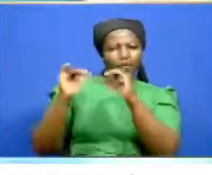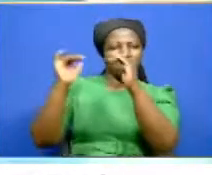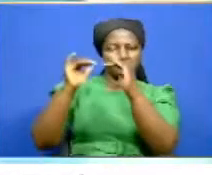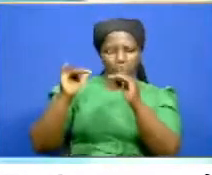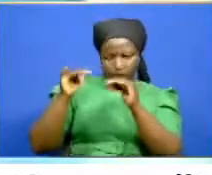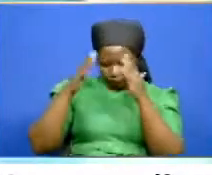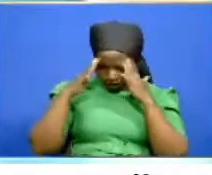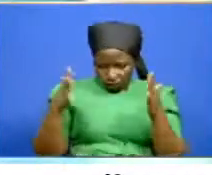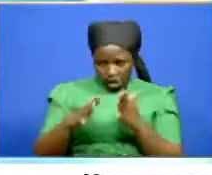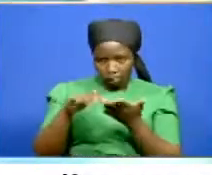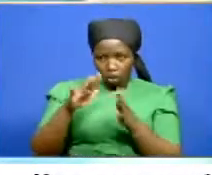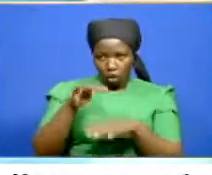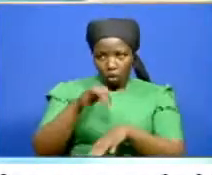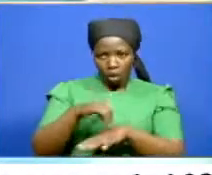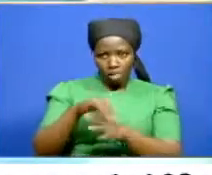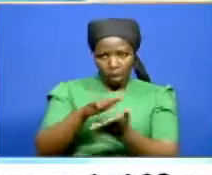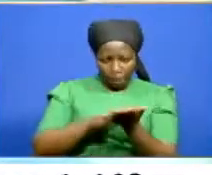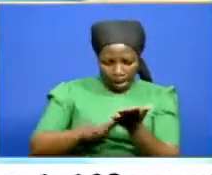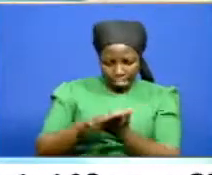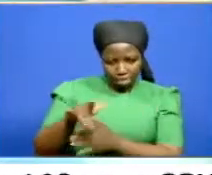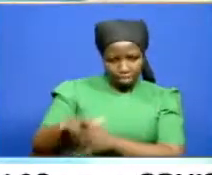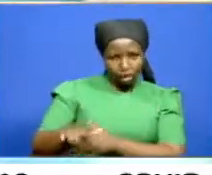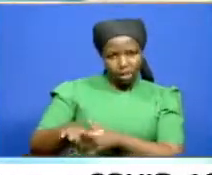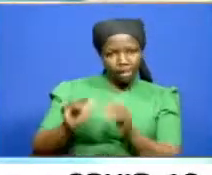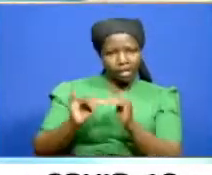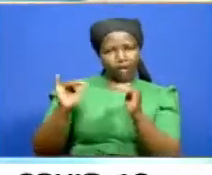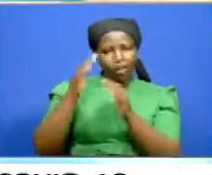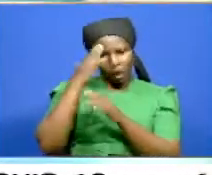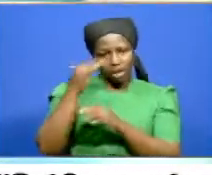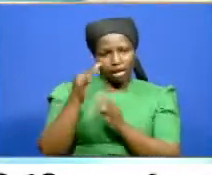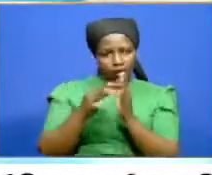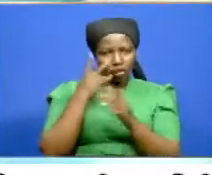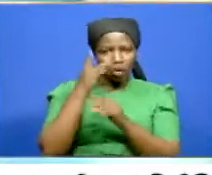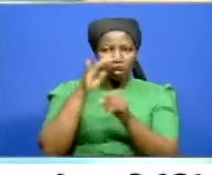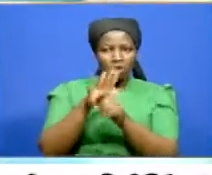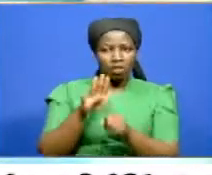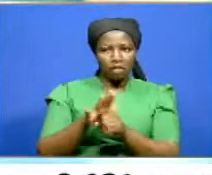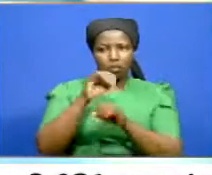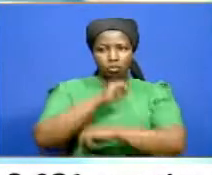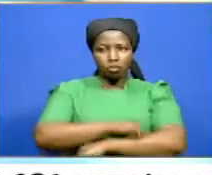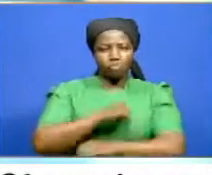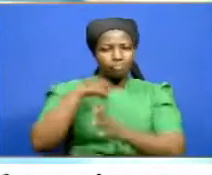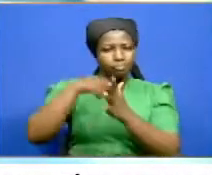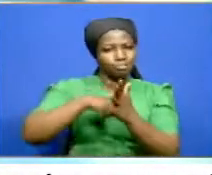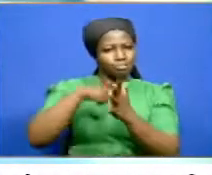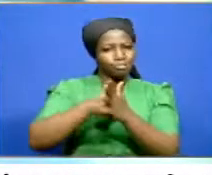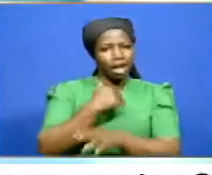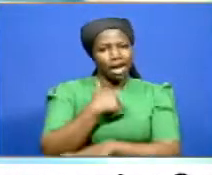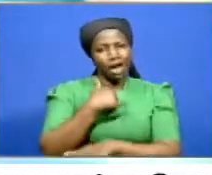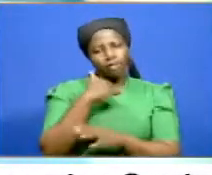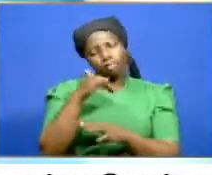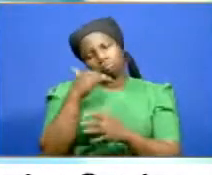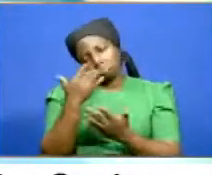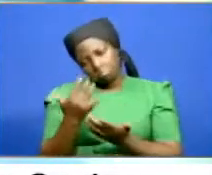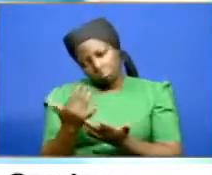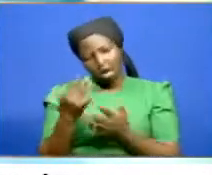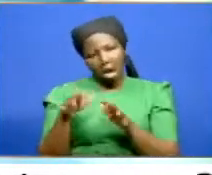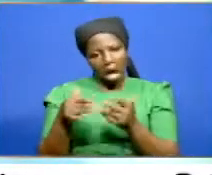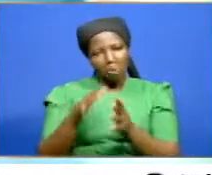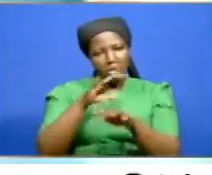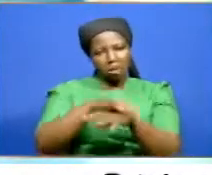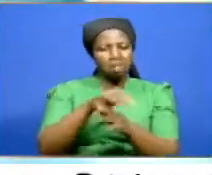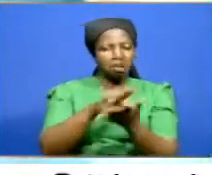if you look at currently locally, a lot of academies are really struggling in terms of even getting the basic things like